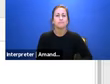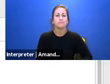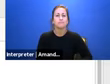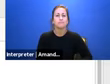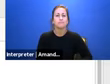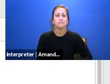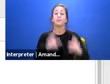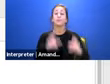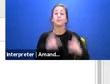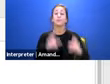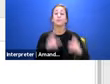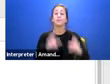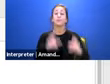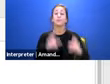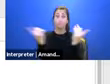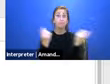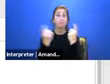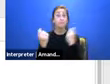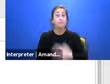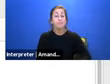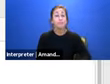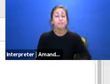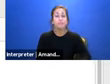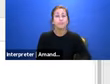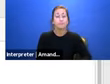this point and ask for any questions.